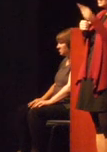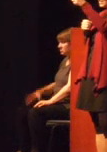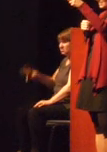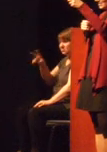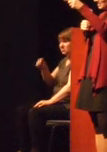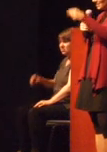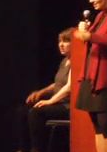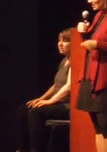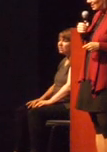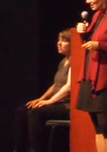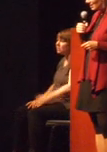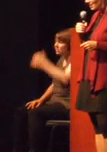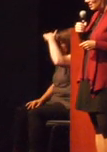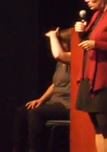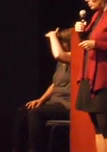Yes.